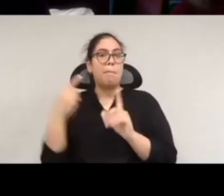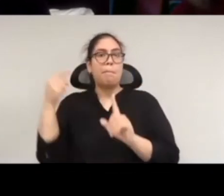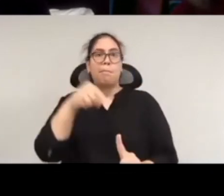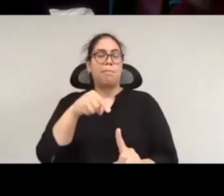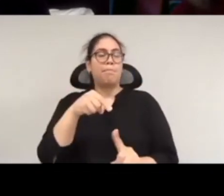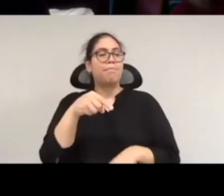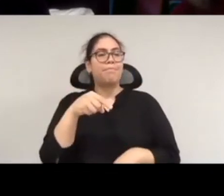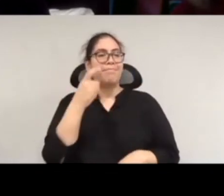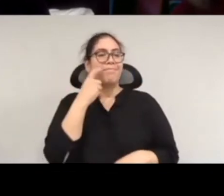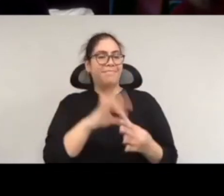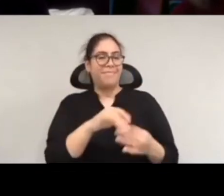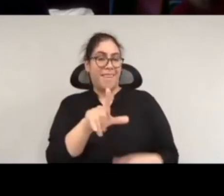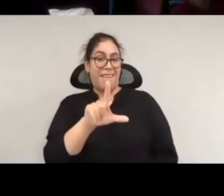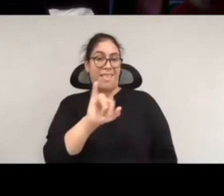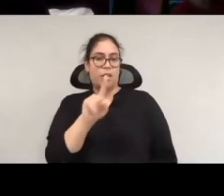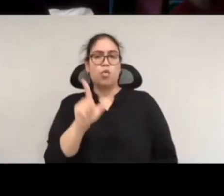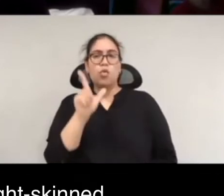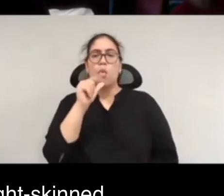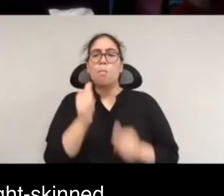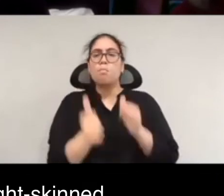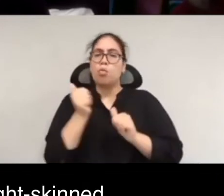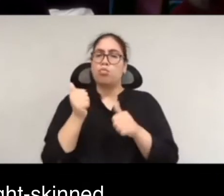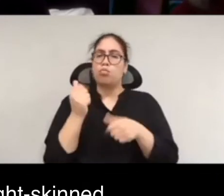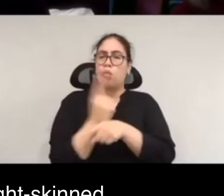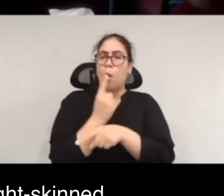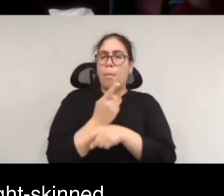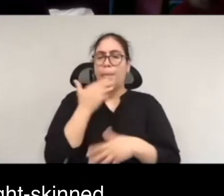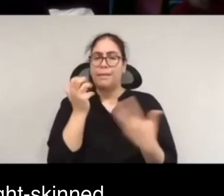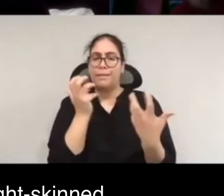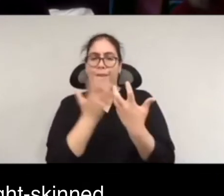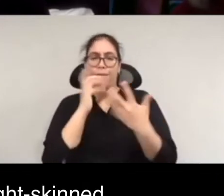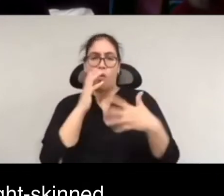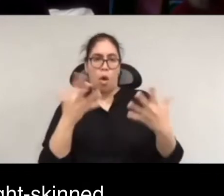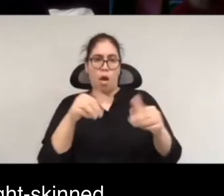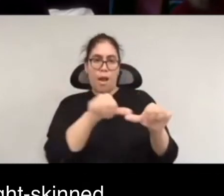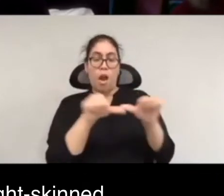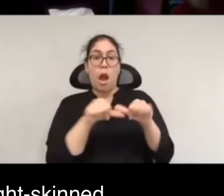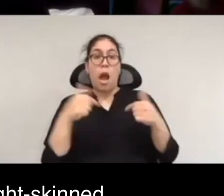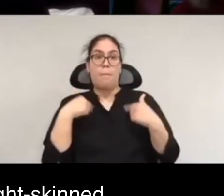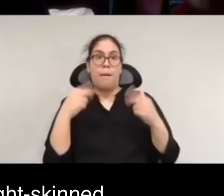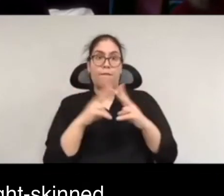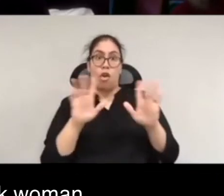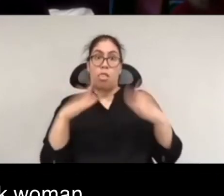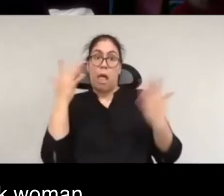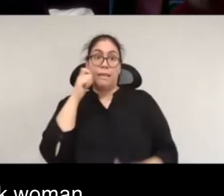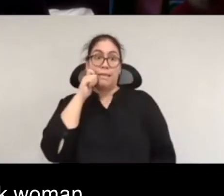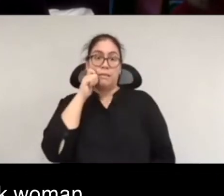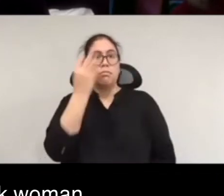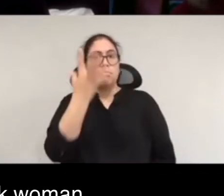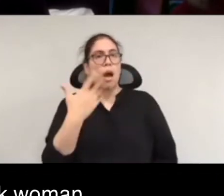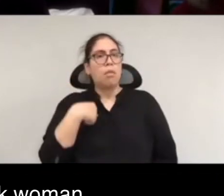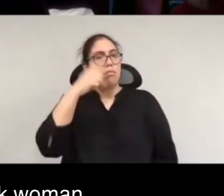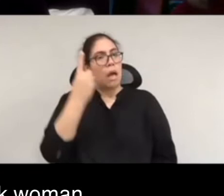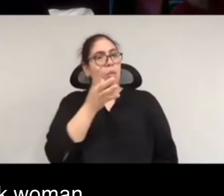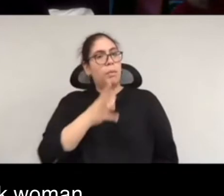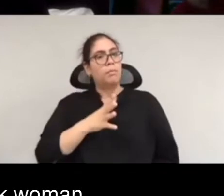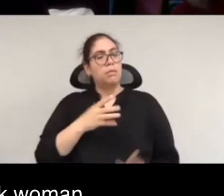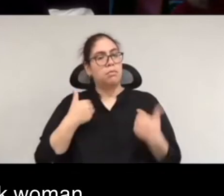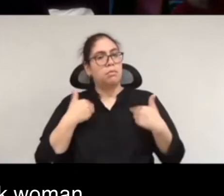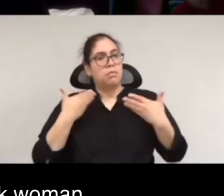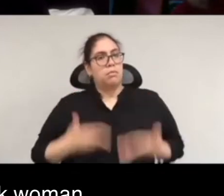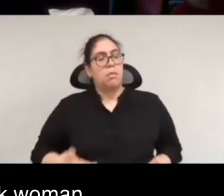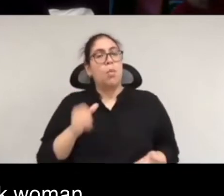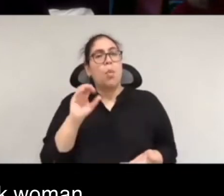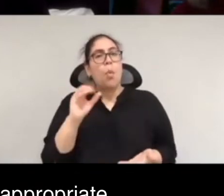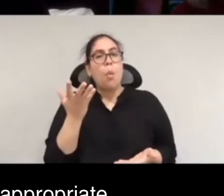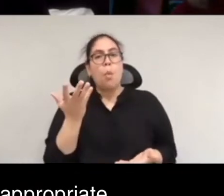saying, sort of who's appropriate in what areas. So I am very light-skinned, but I'm a Black woman. So as a Black woman, there